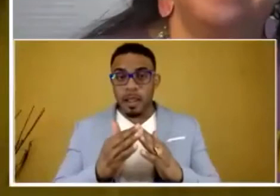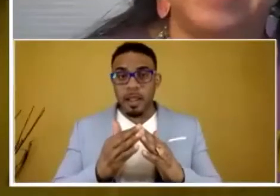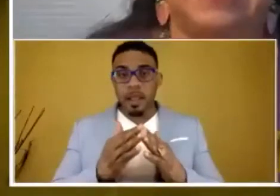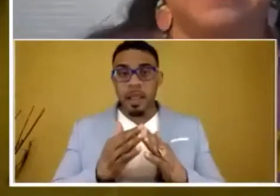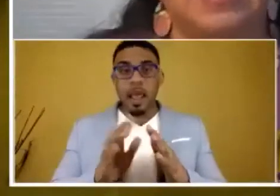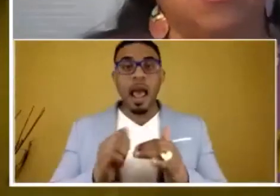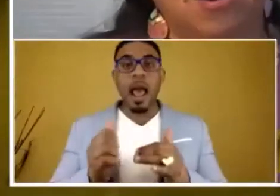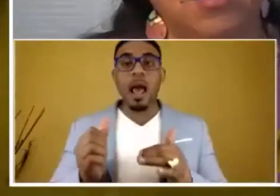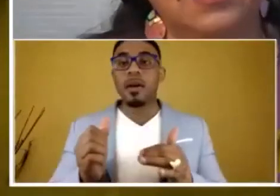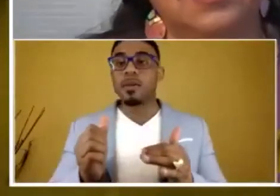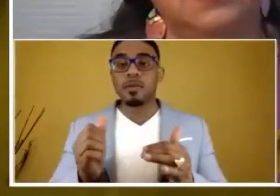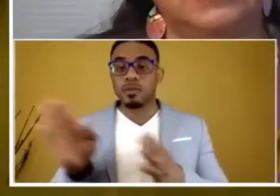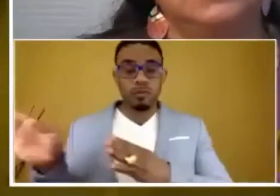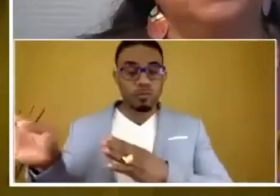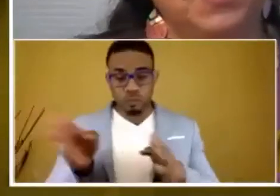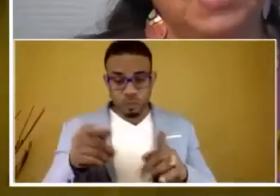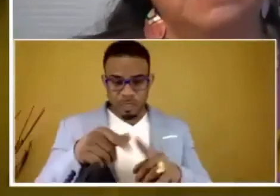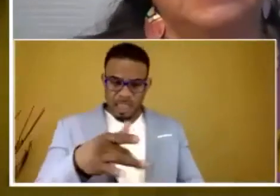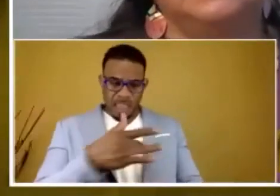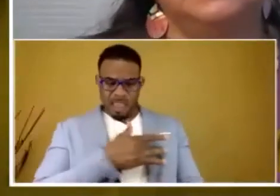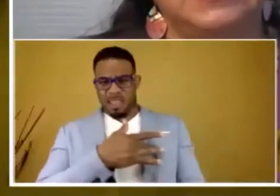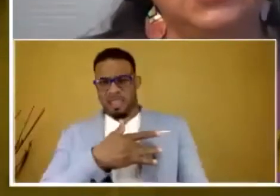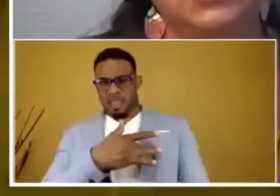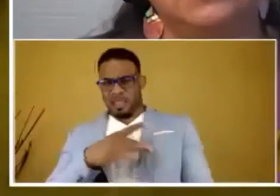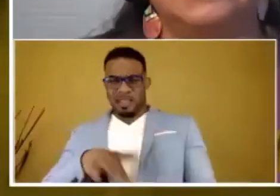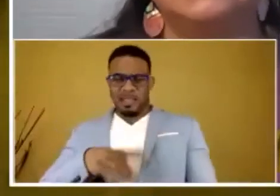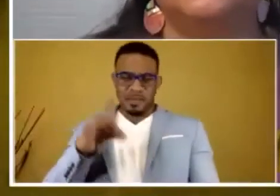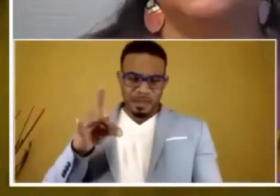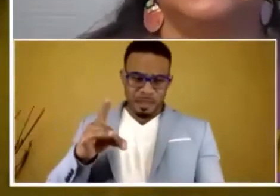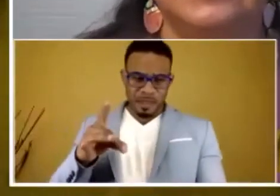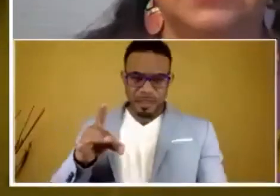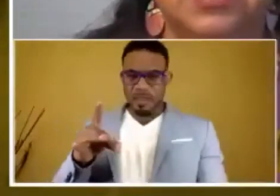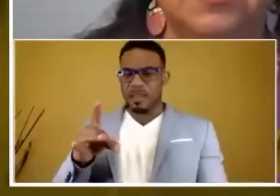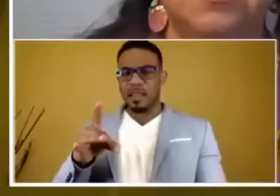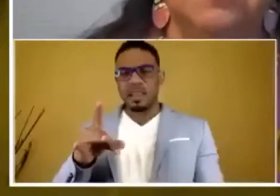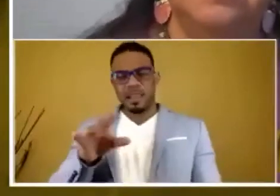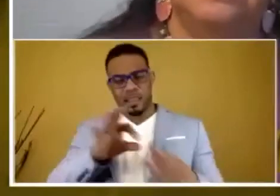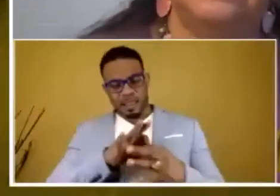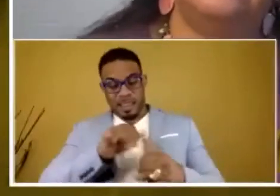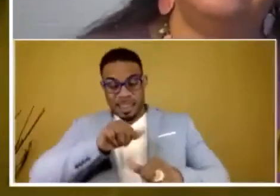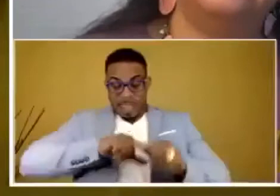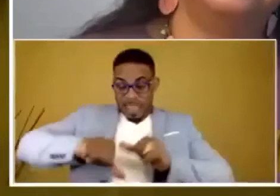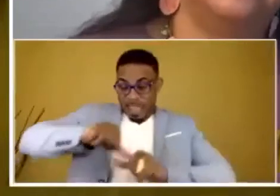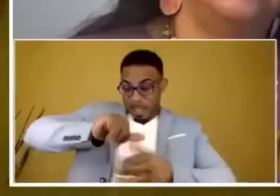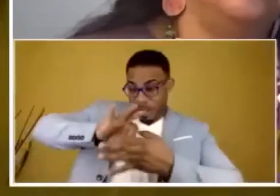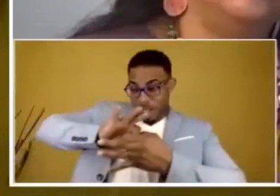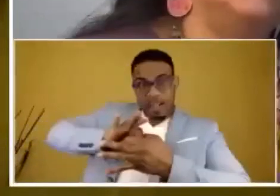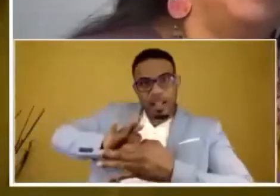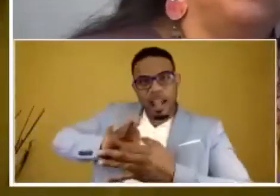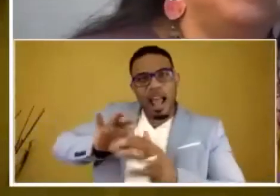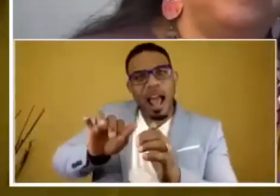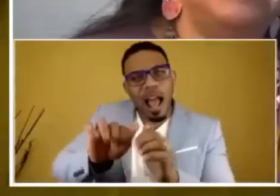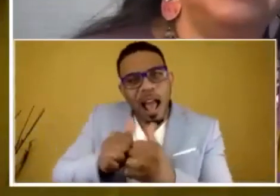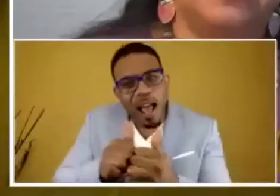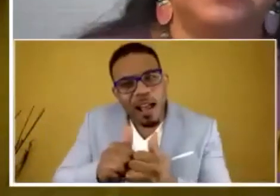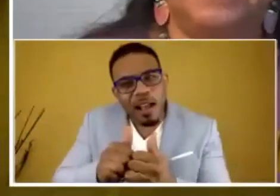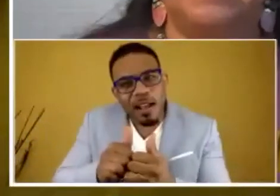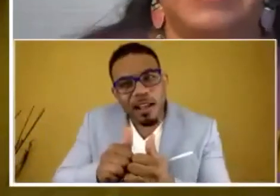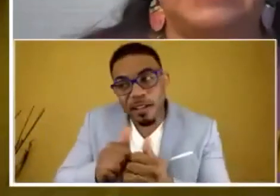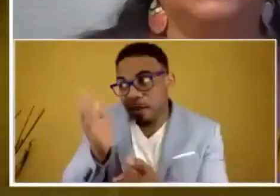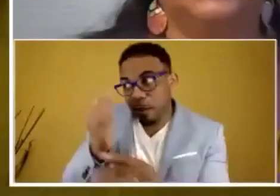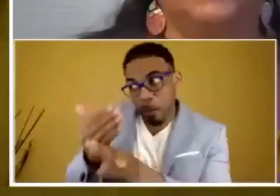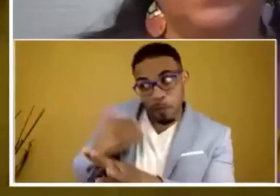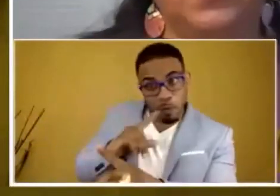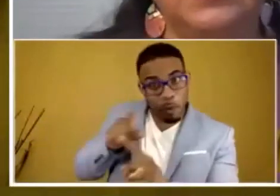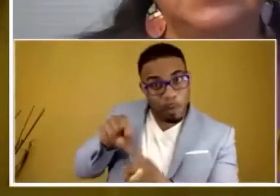that back, that heart, that spirit, that connection, that interconnection? And as the speaker before me talked